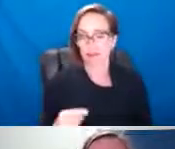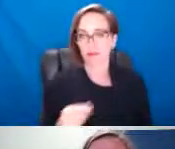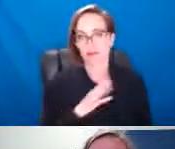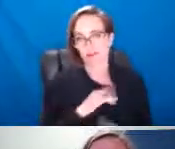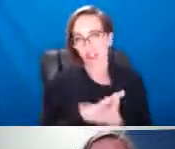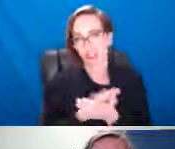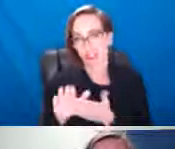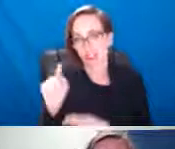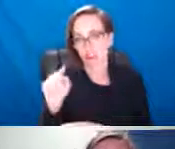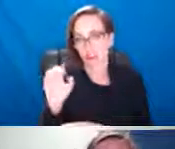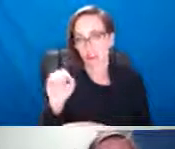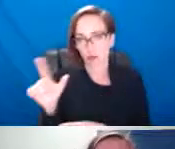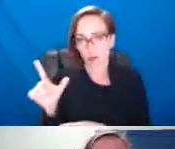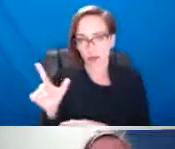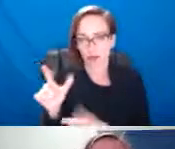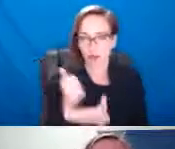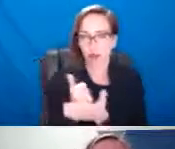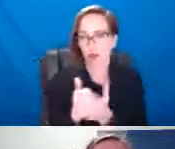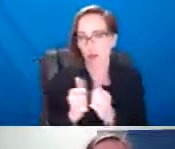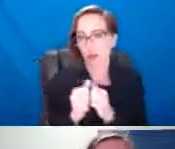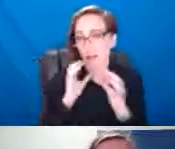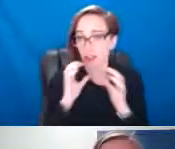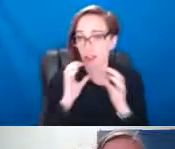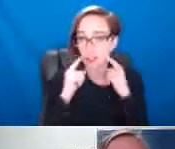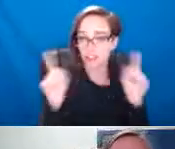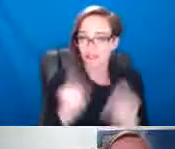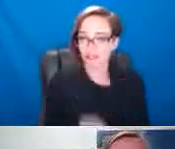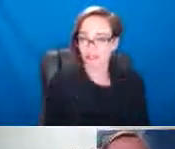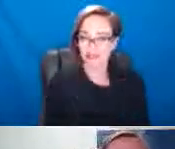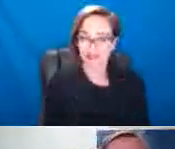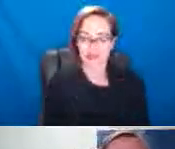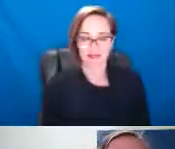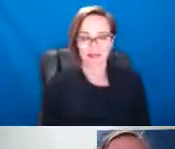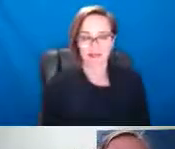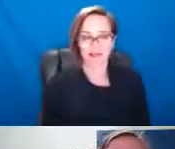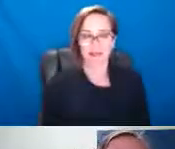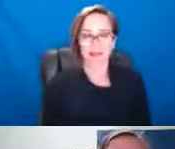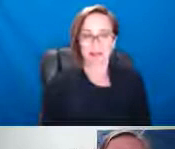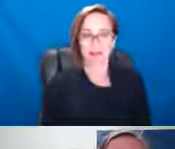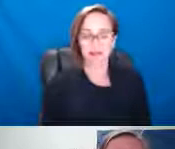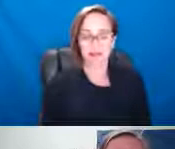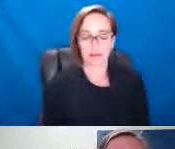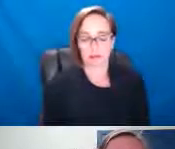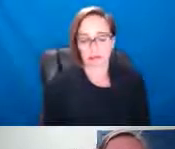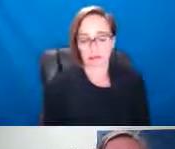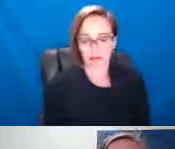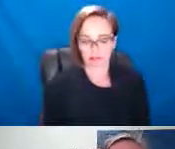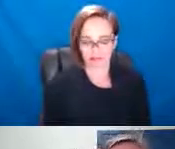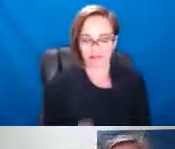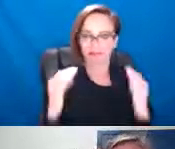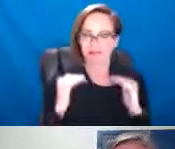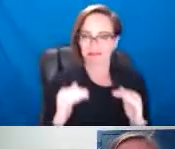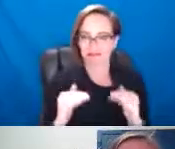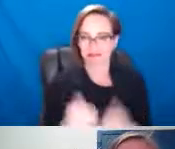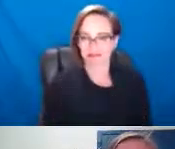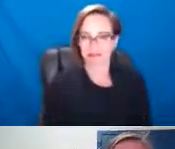about communication. All right, I'm going to move on to the next slide here. Excuse me